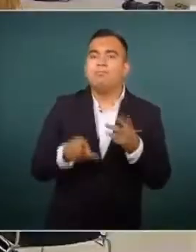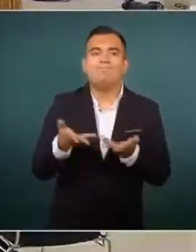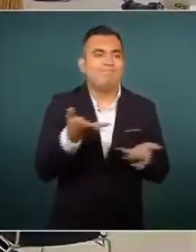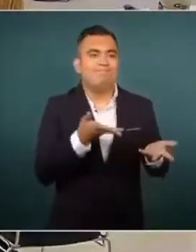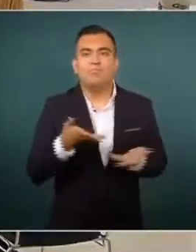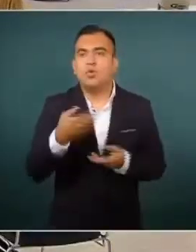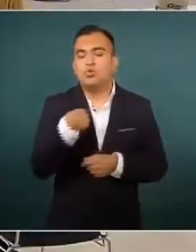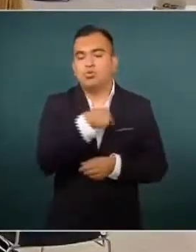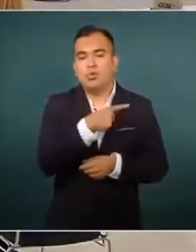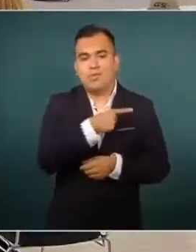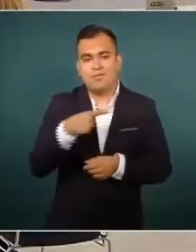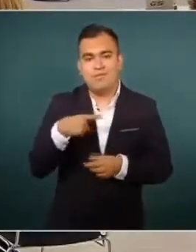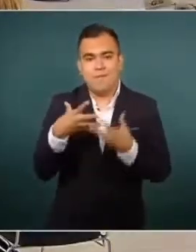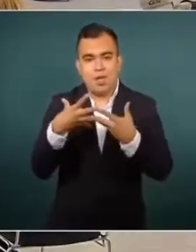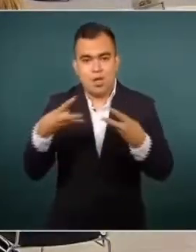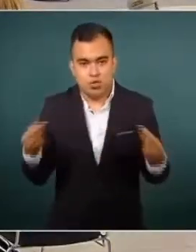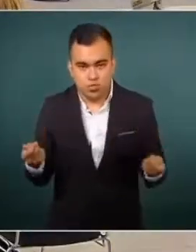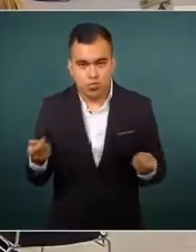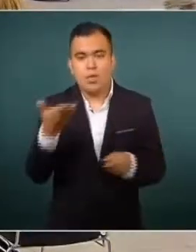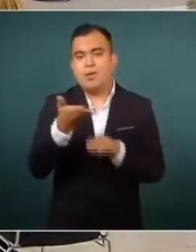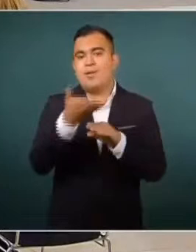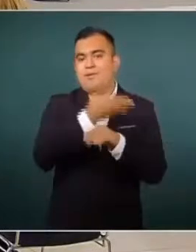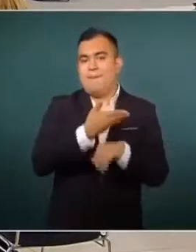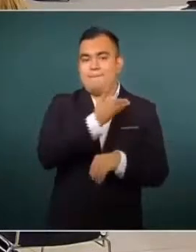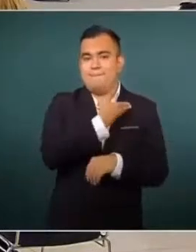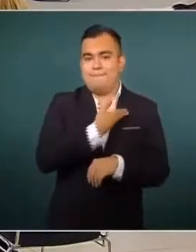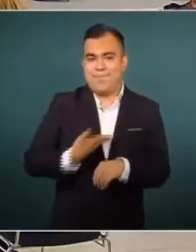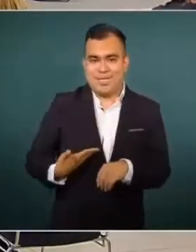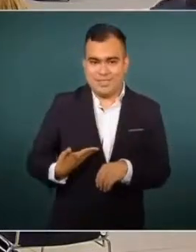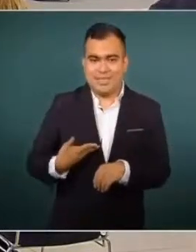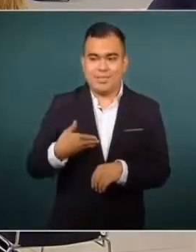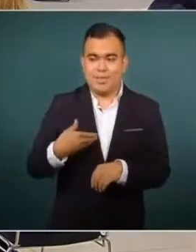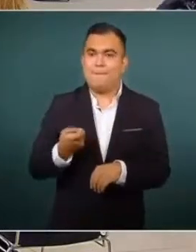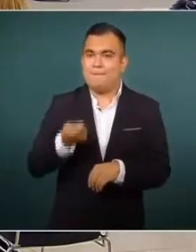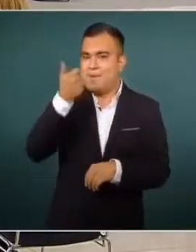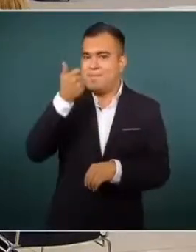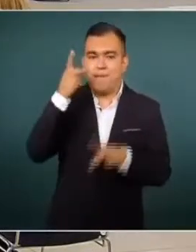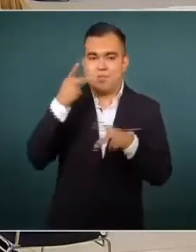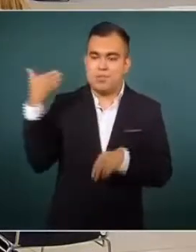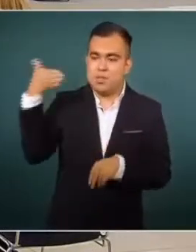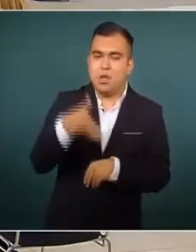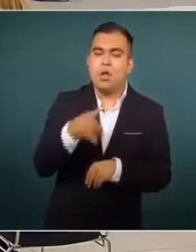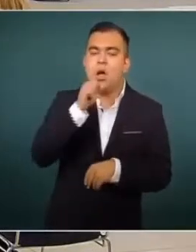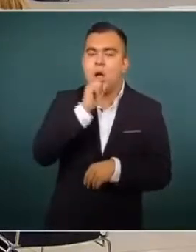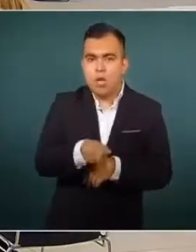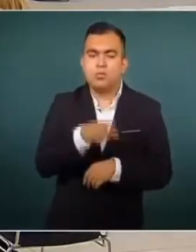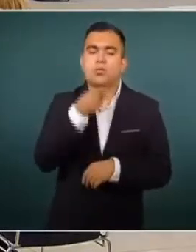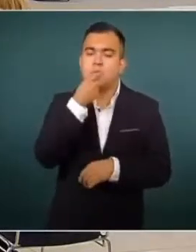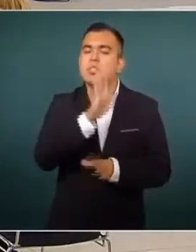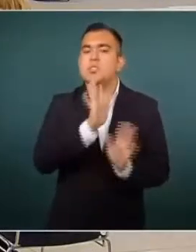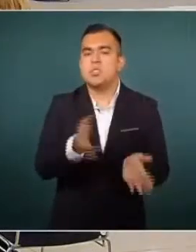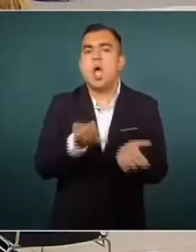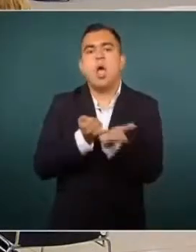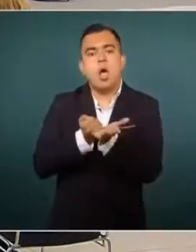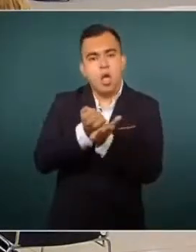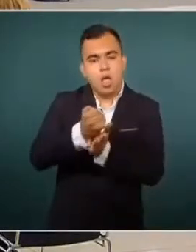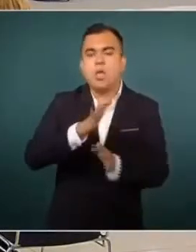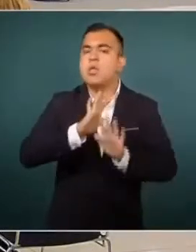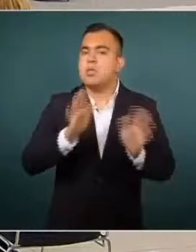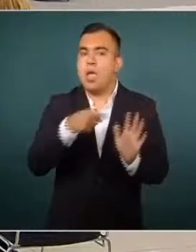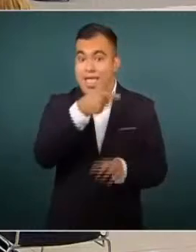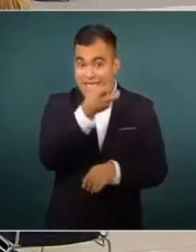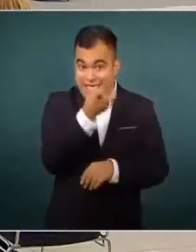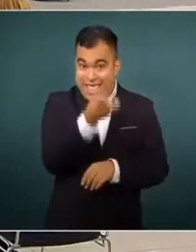resolver, y que el presidente de su primer visita para Jalisco tomó la decisión de terminar una